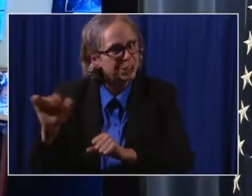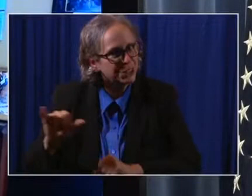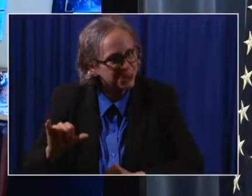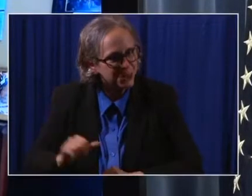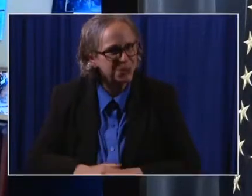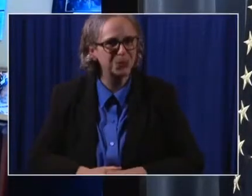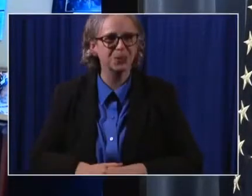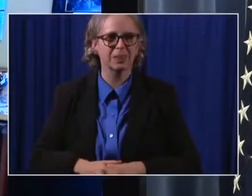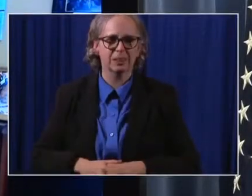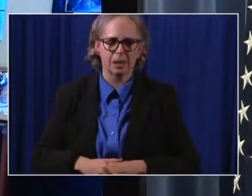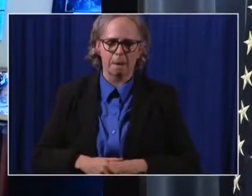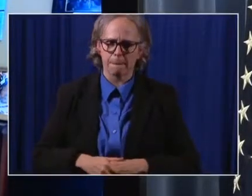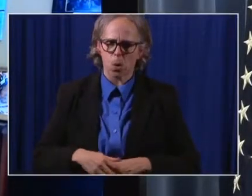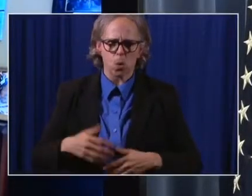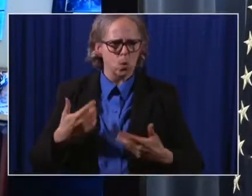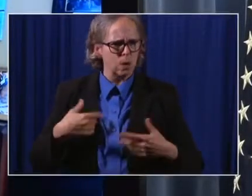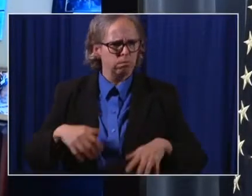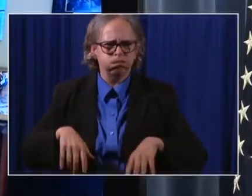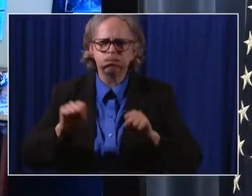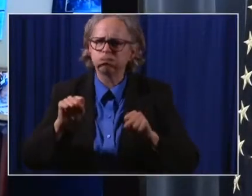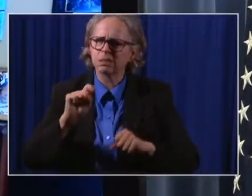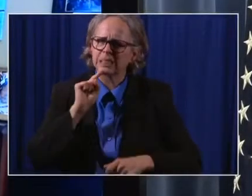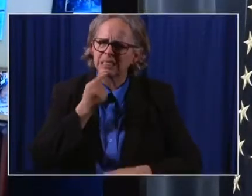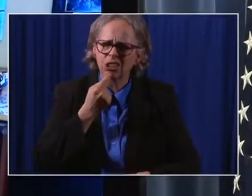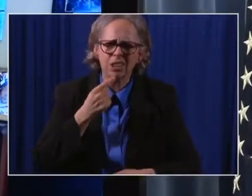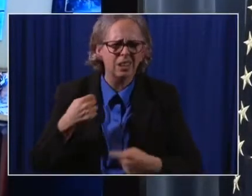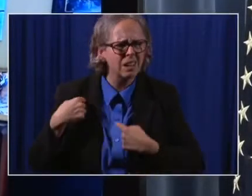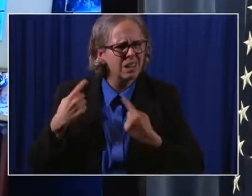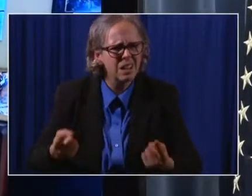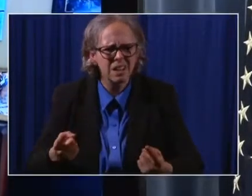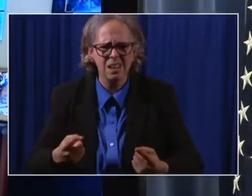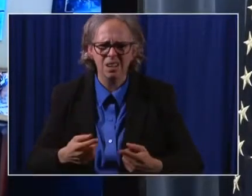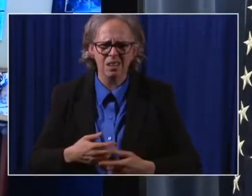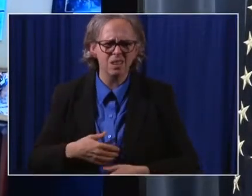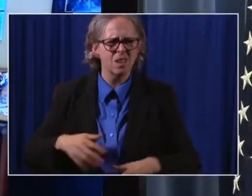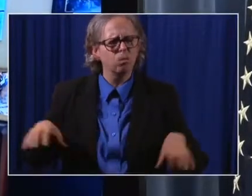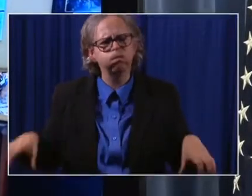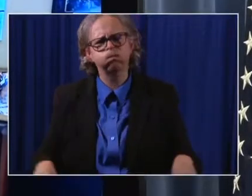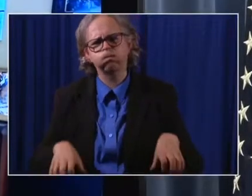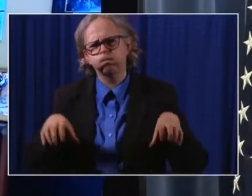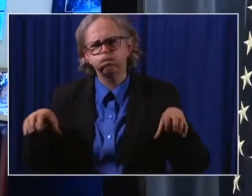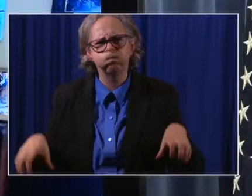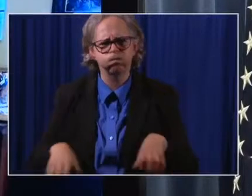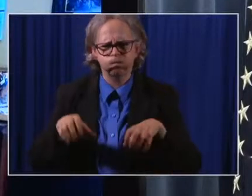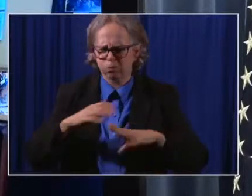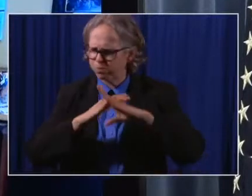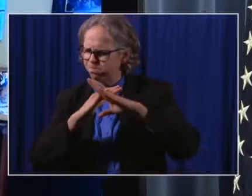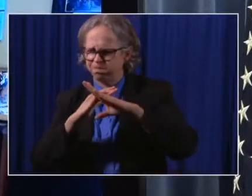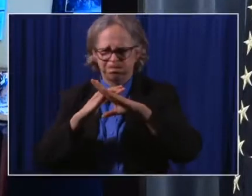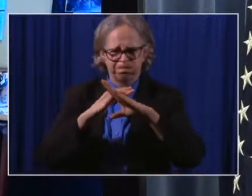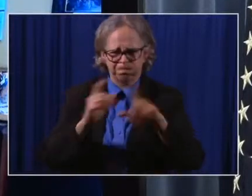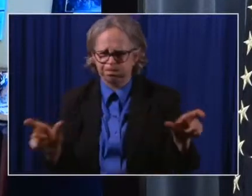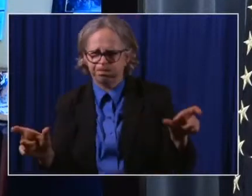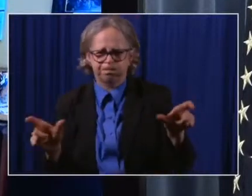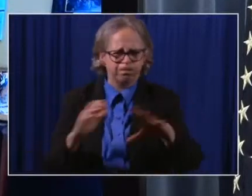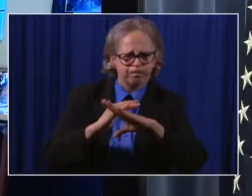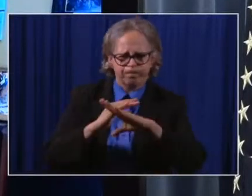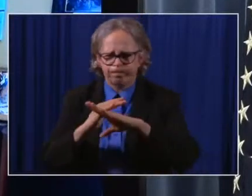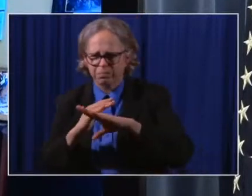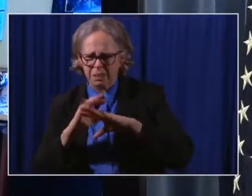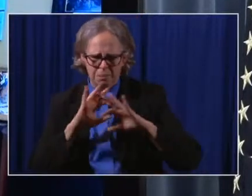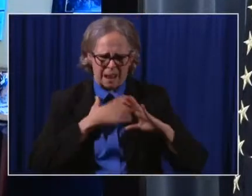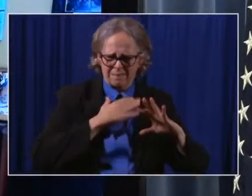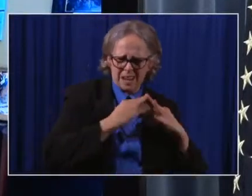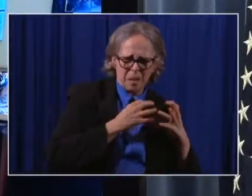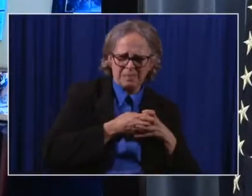we've taken this seriously. We work hard to try to keep it away from our friends and family, as